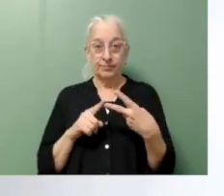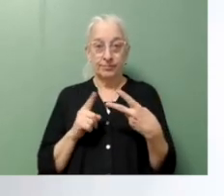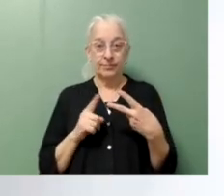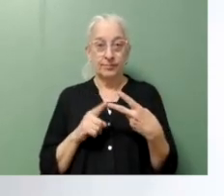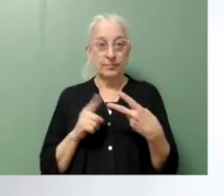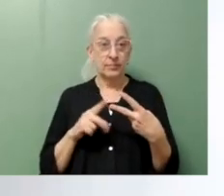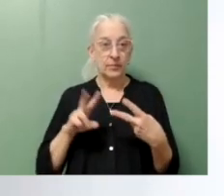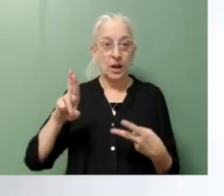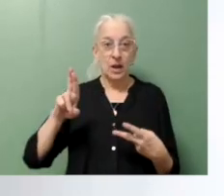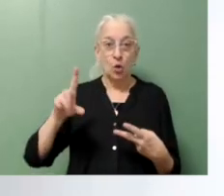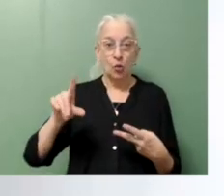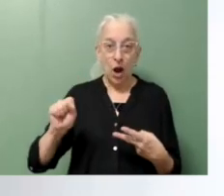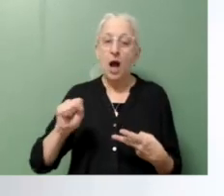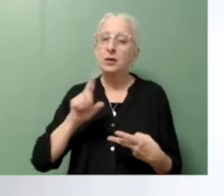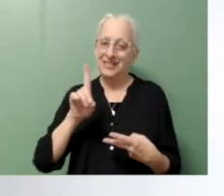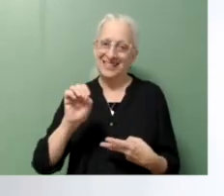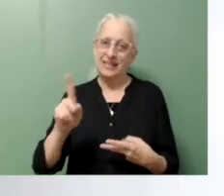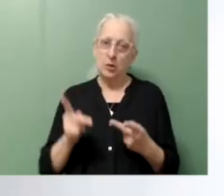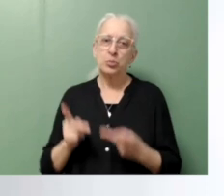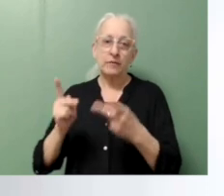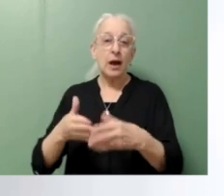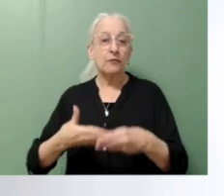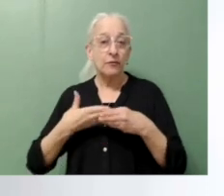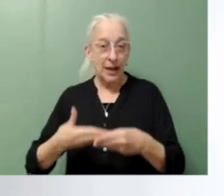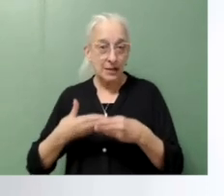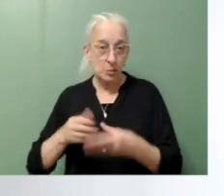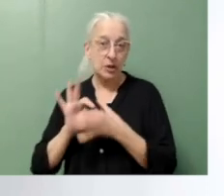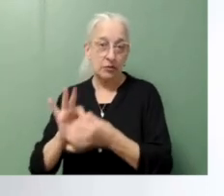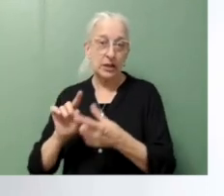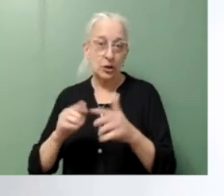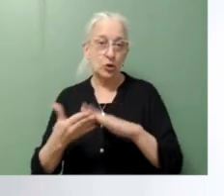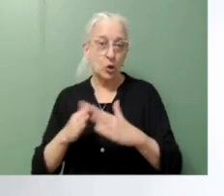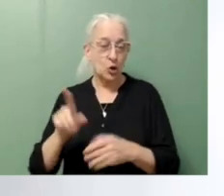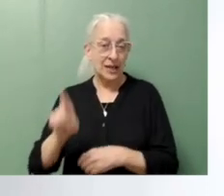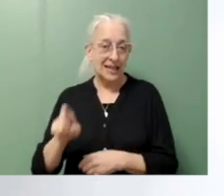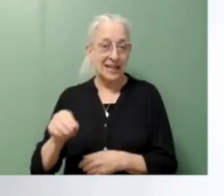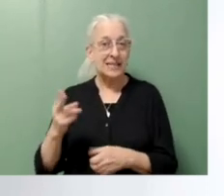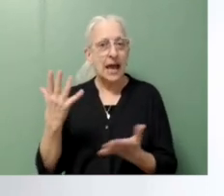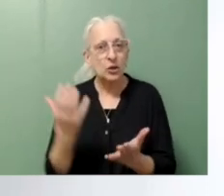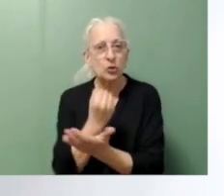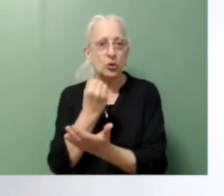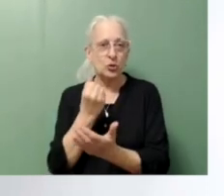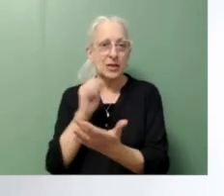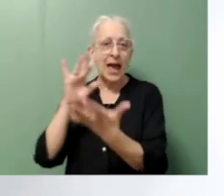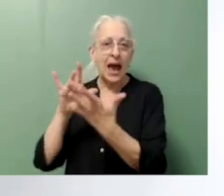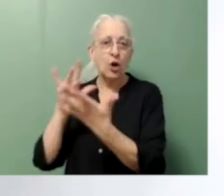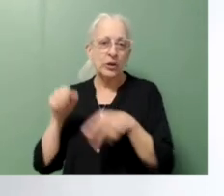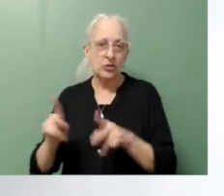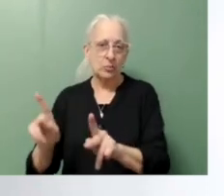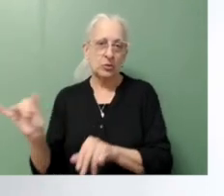provided flexibility for community needs and leverage outreach opportunities such as the funding